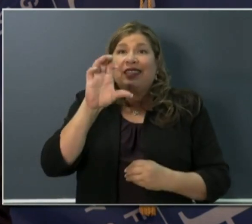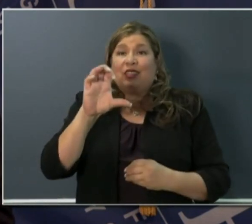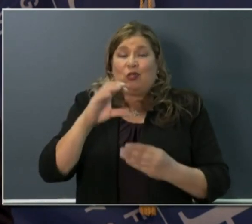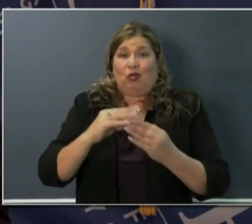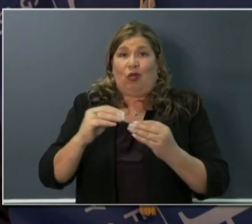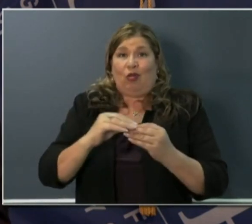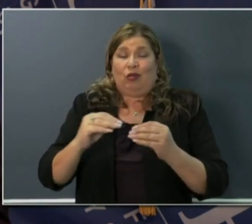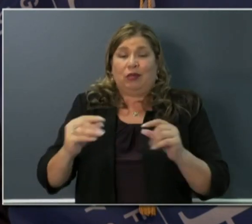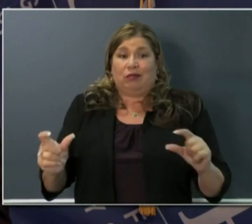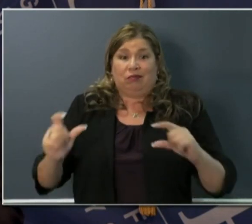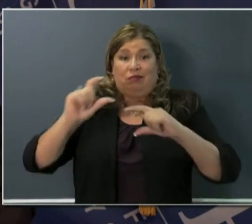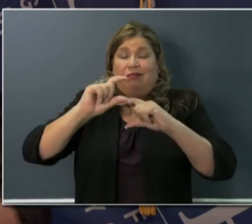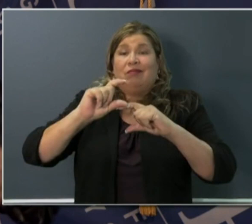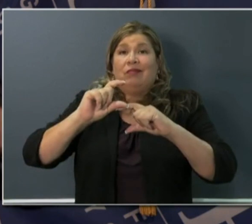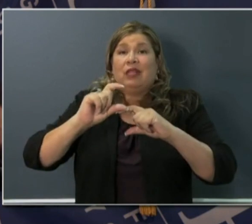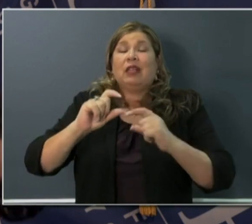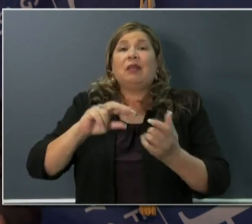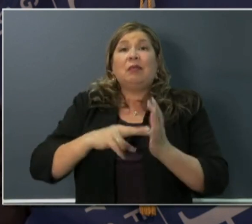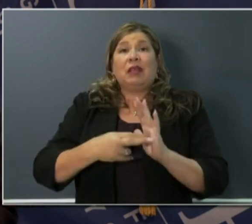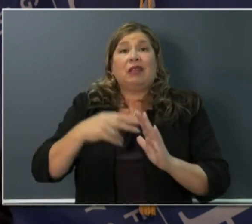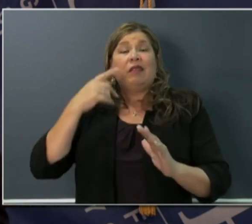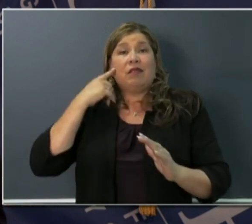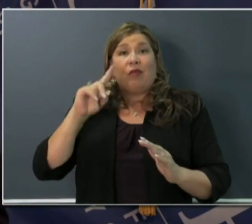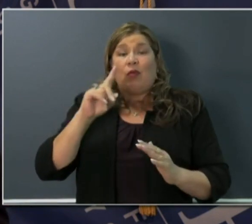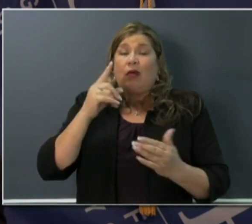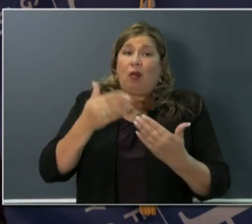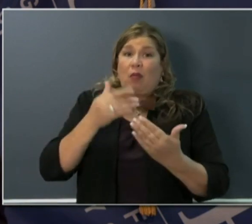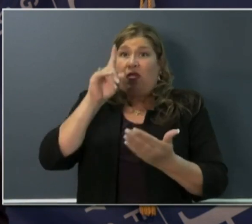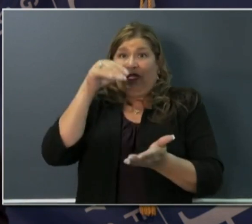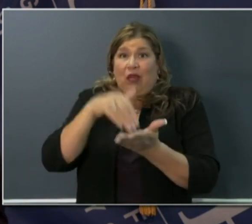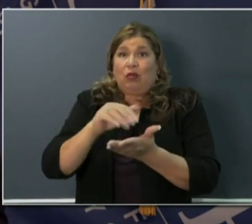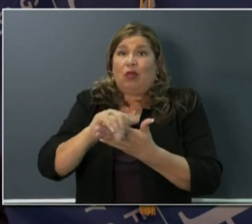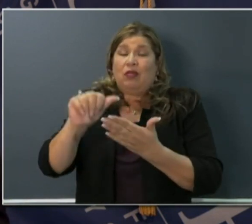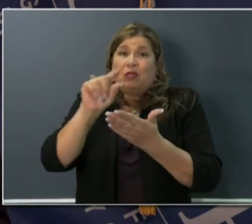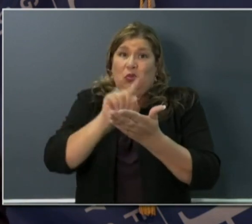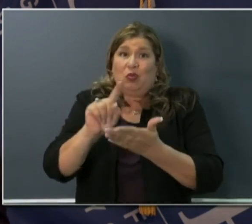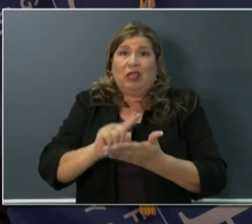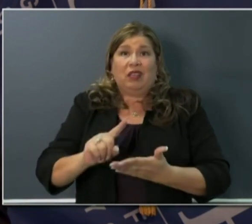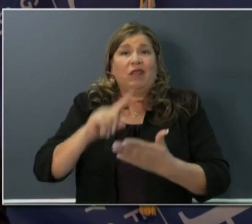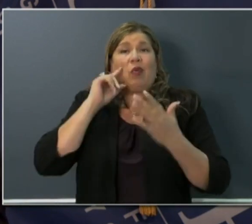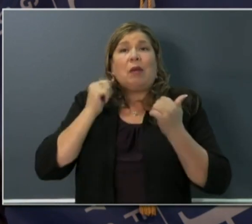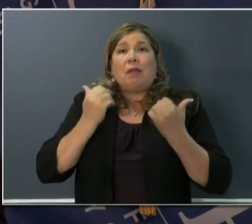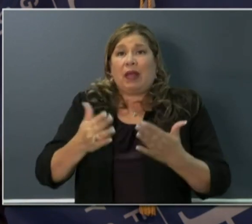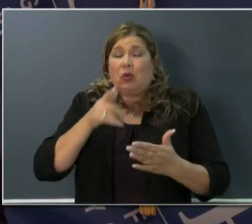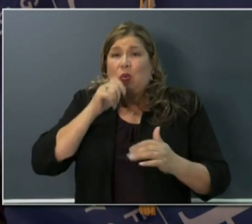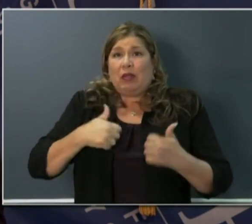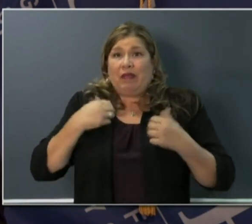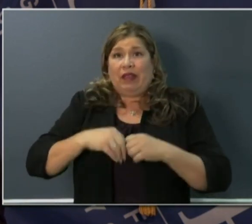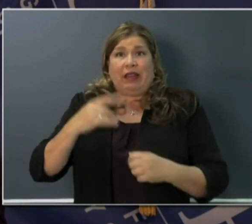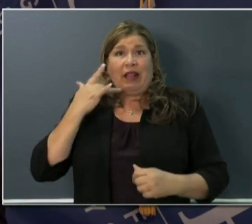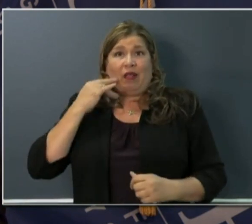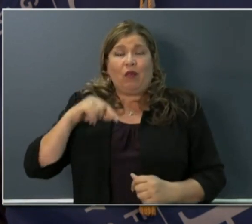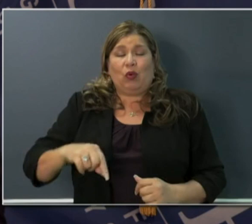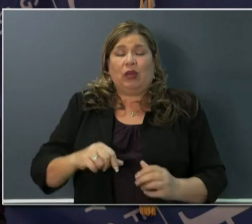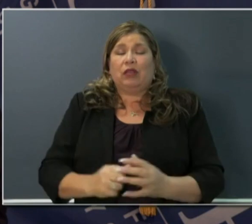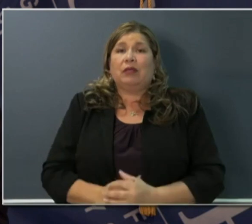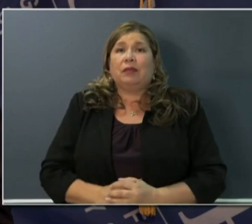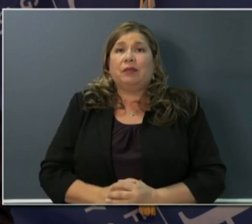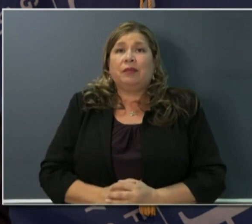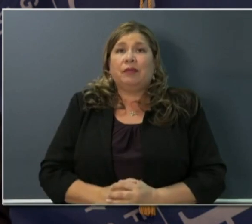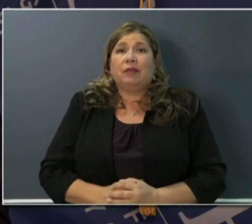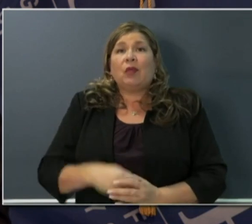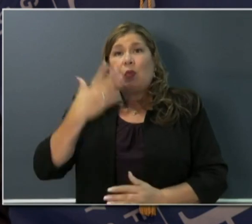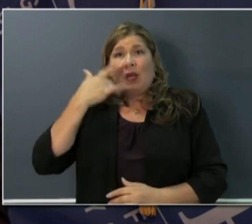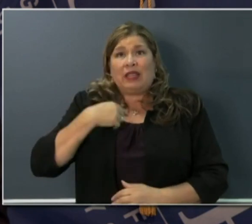$600 on top of that, so for over $1,000 a week for many Californians. And by the way, the reason I